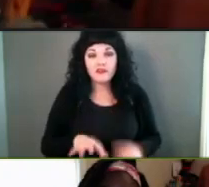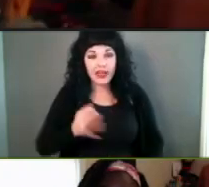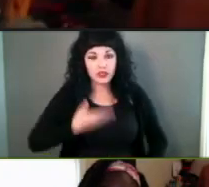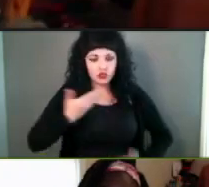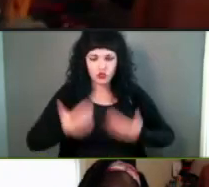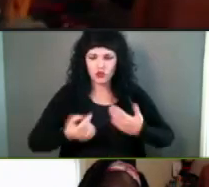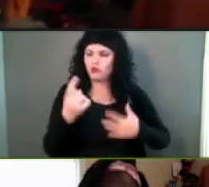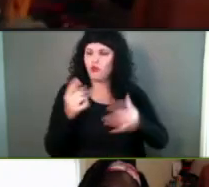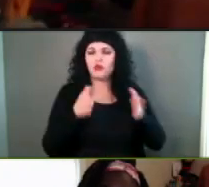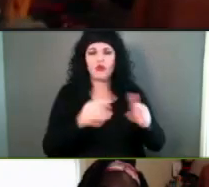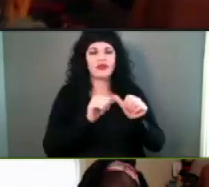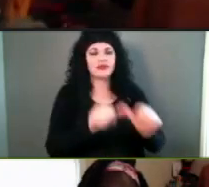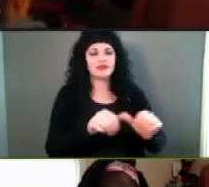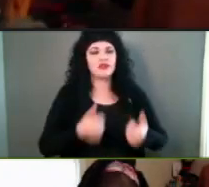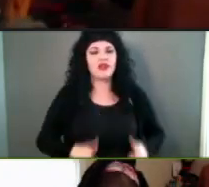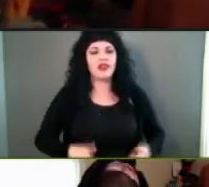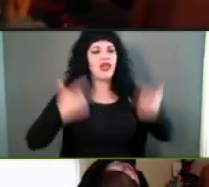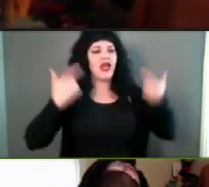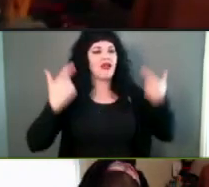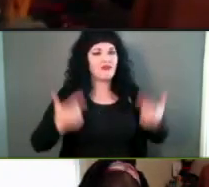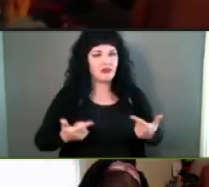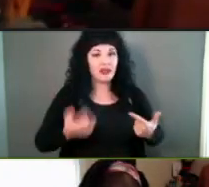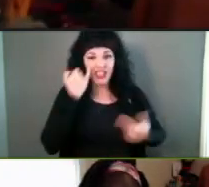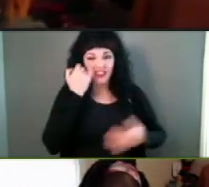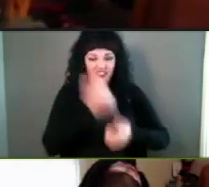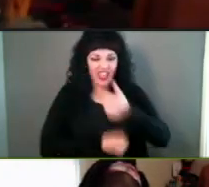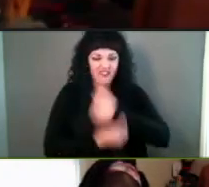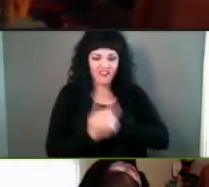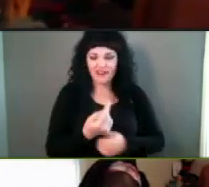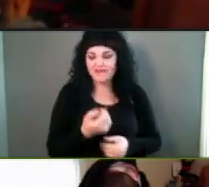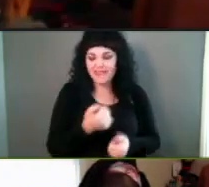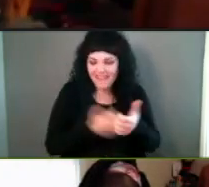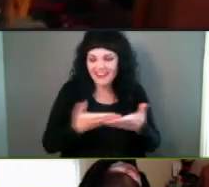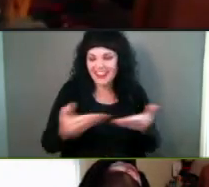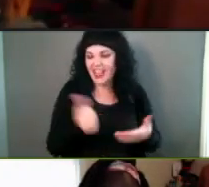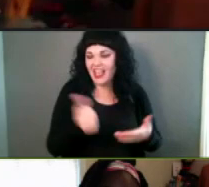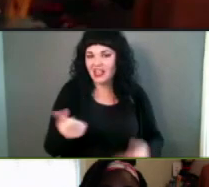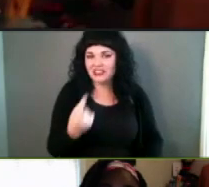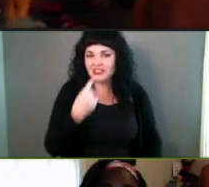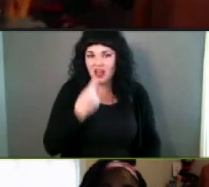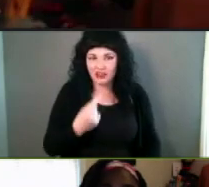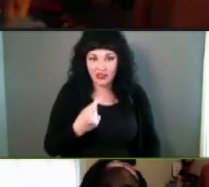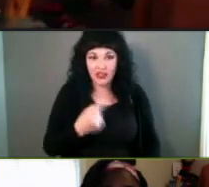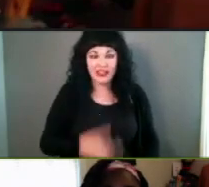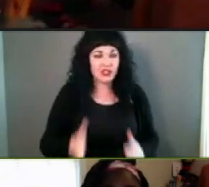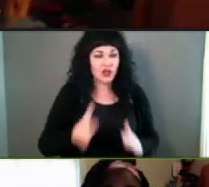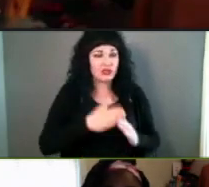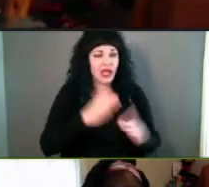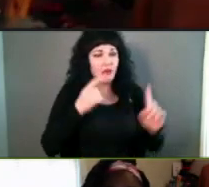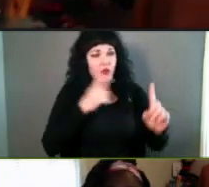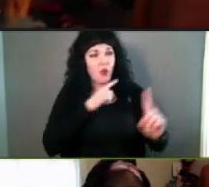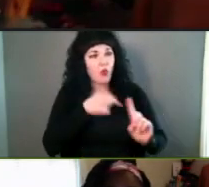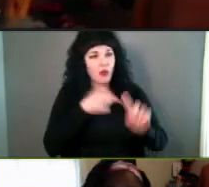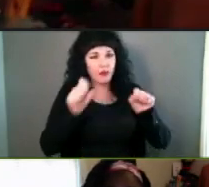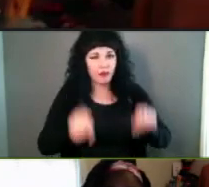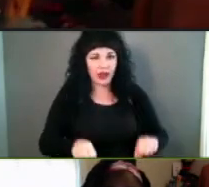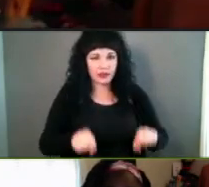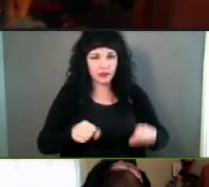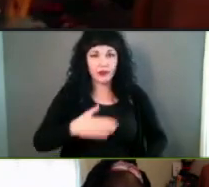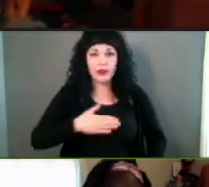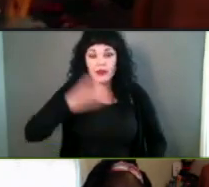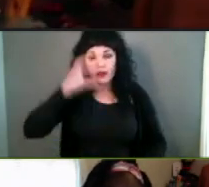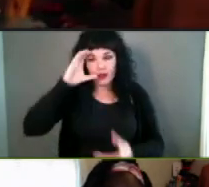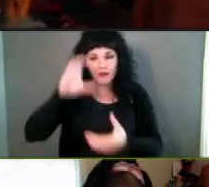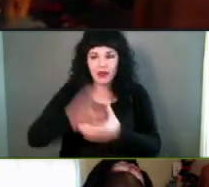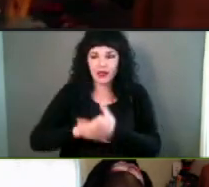everything else sucks, and staying alive is our first goal whenever possible. As my husband reminded me when he gave our